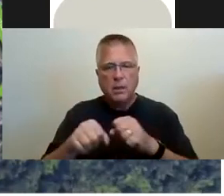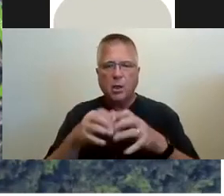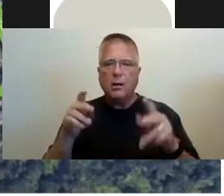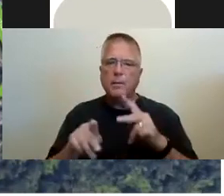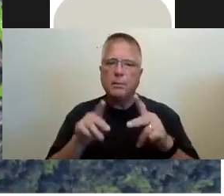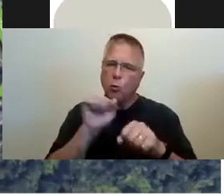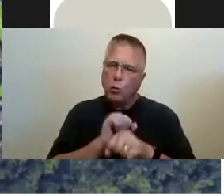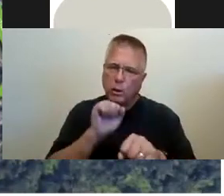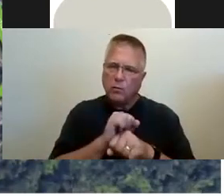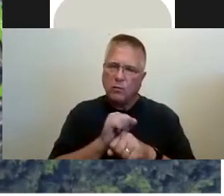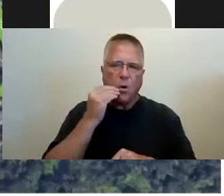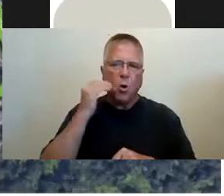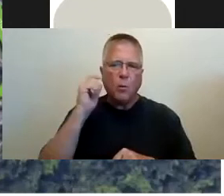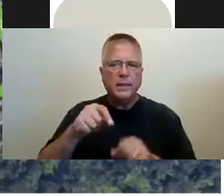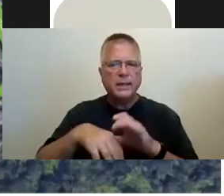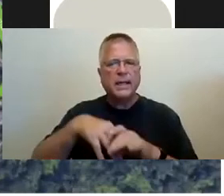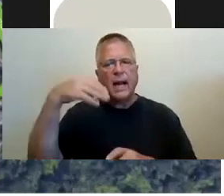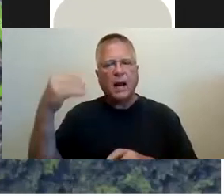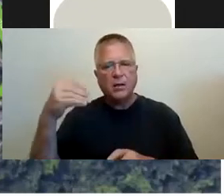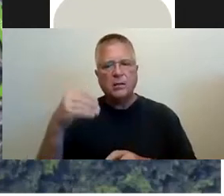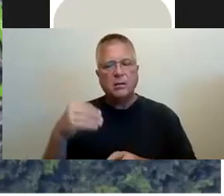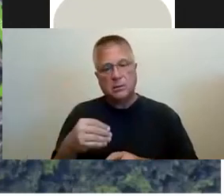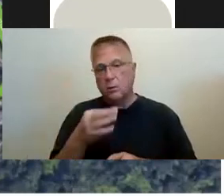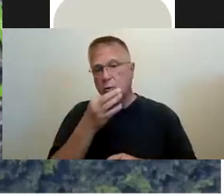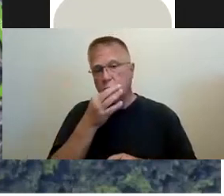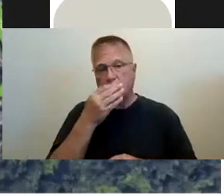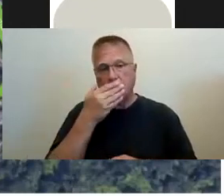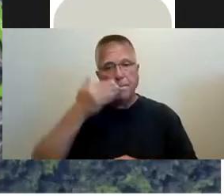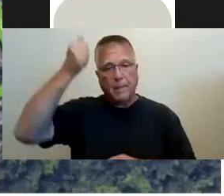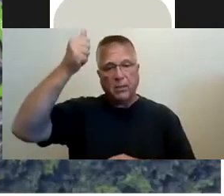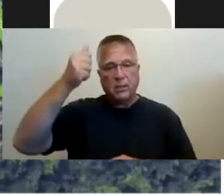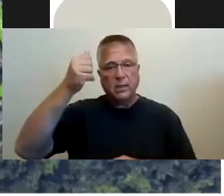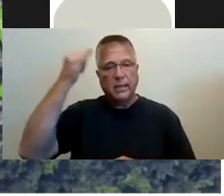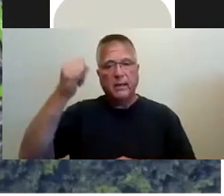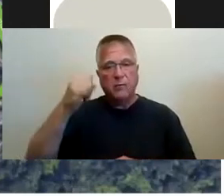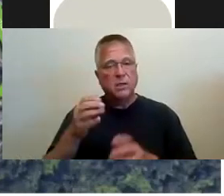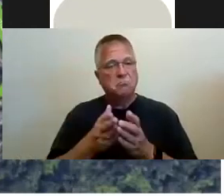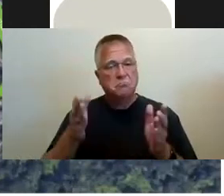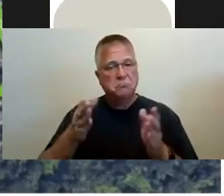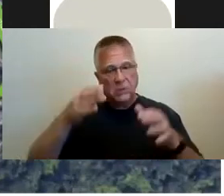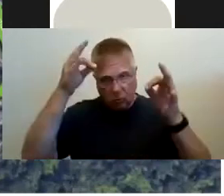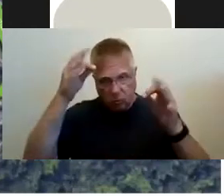and needing to get out. So the sooner the better, if we can get to general consensus on this.